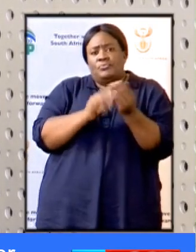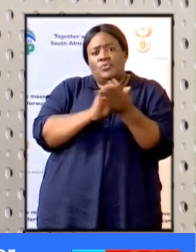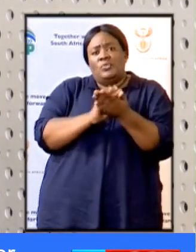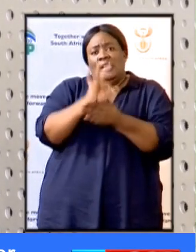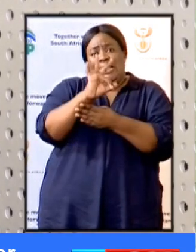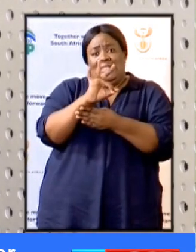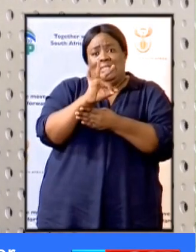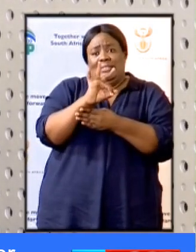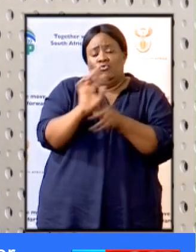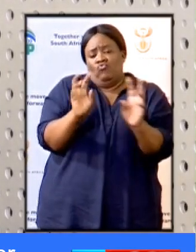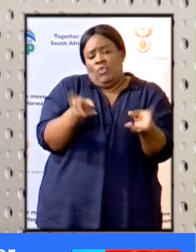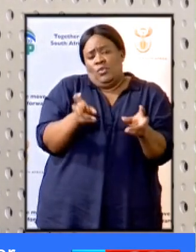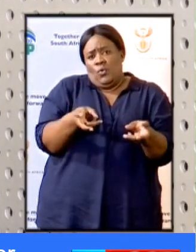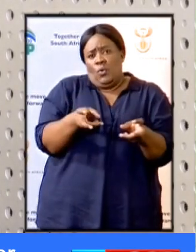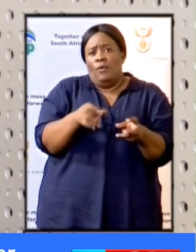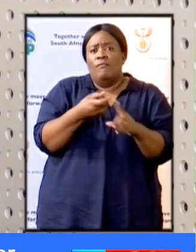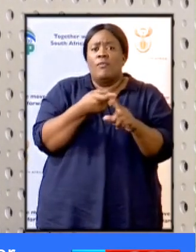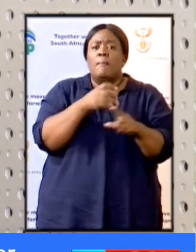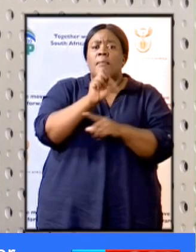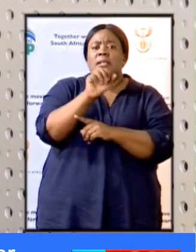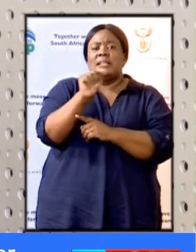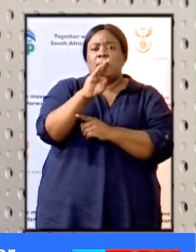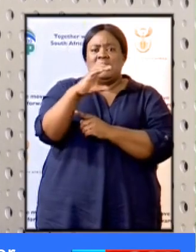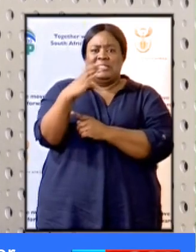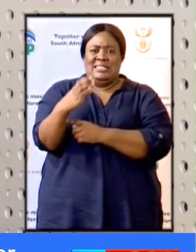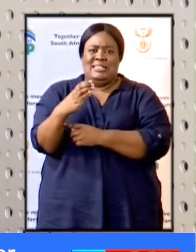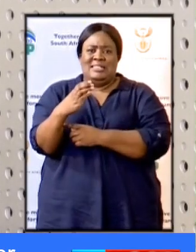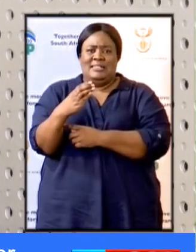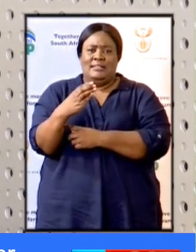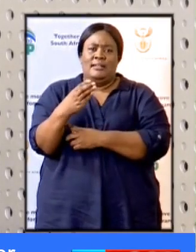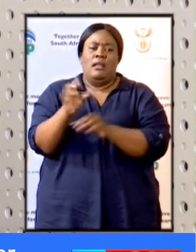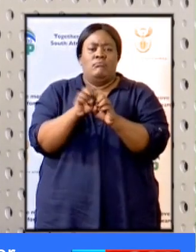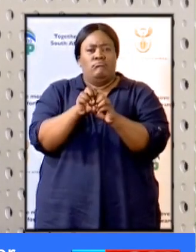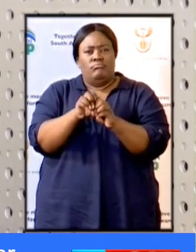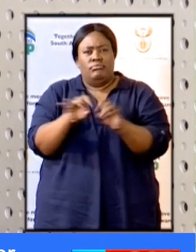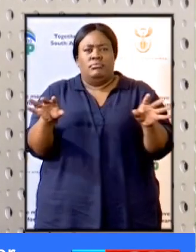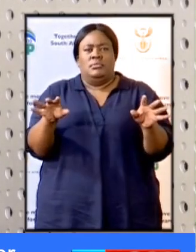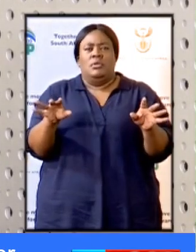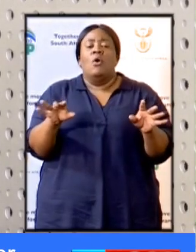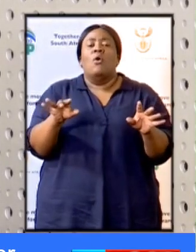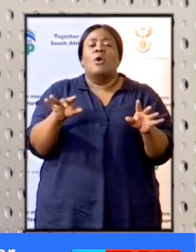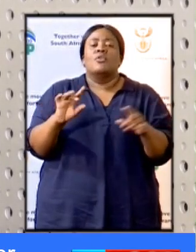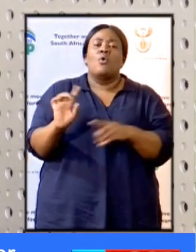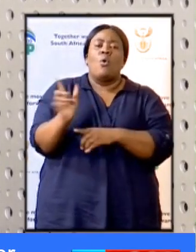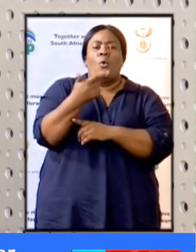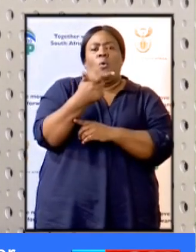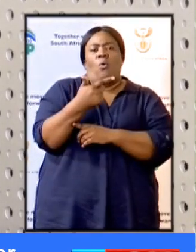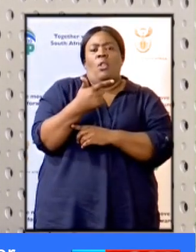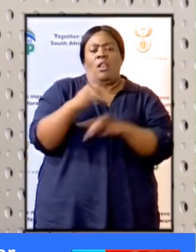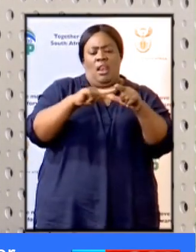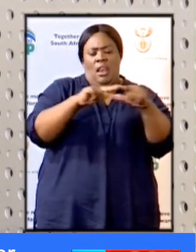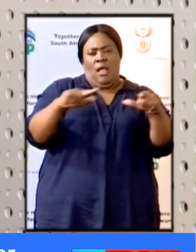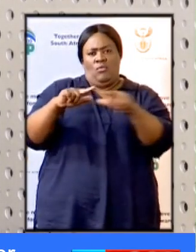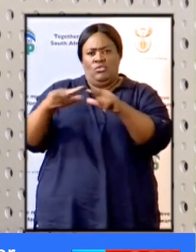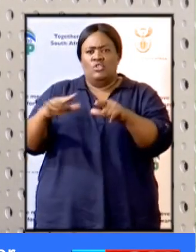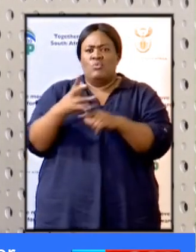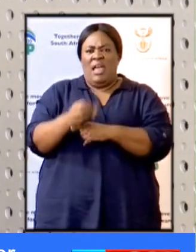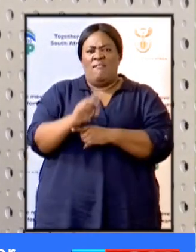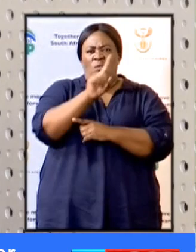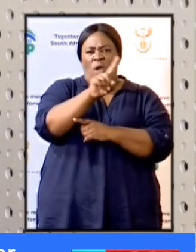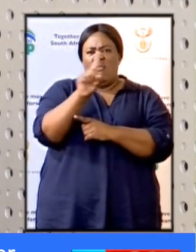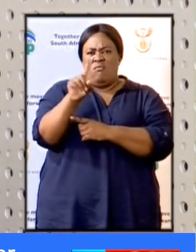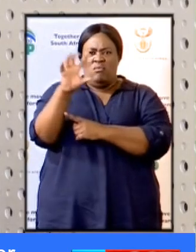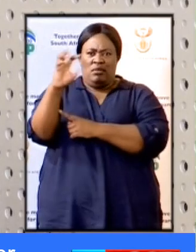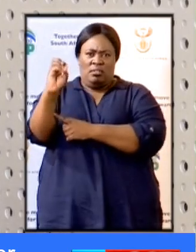of the SABC, which broadcast in all official languages, we had 110 community radio stations that